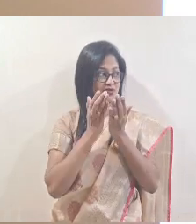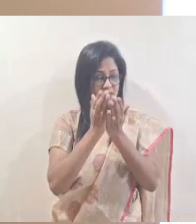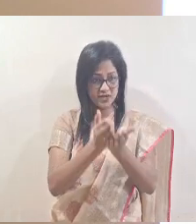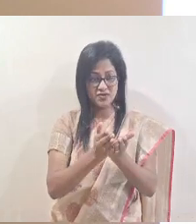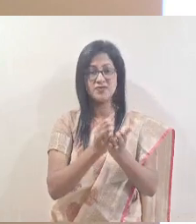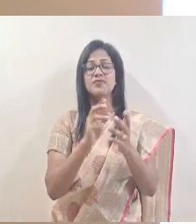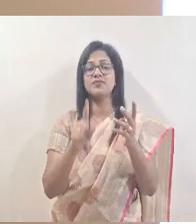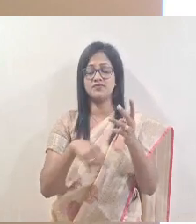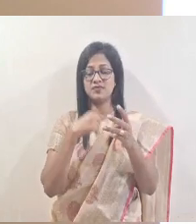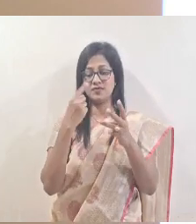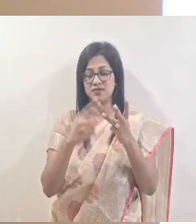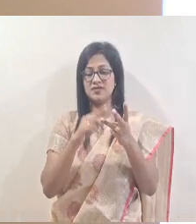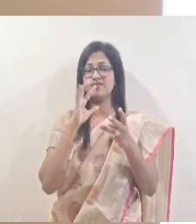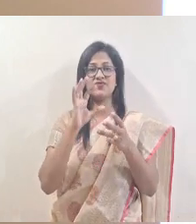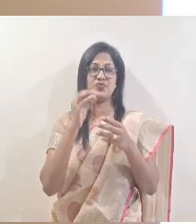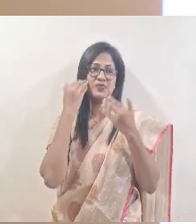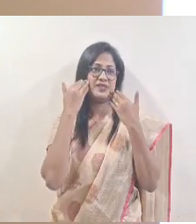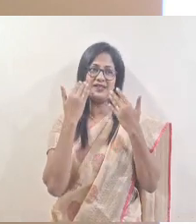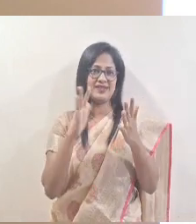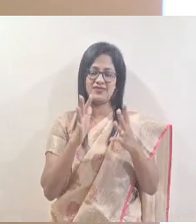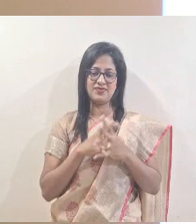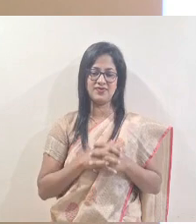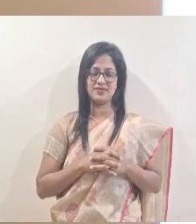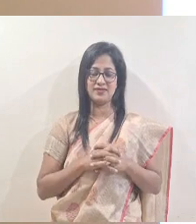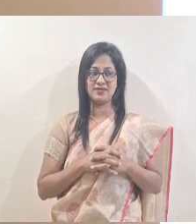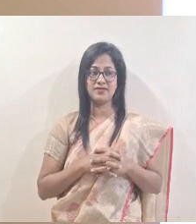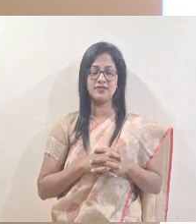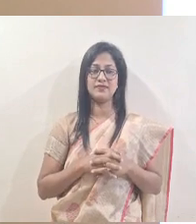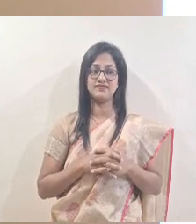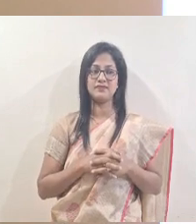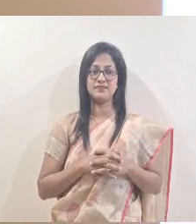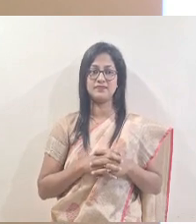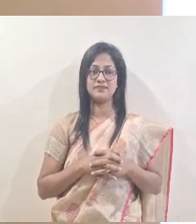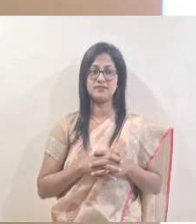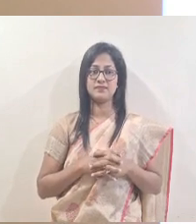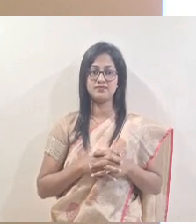metro to bus? I'm not sure about that, sir. I see that.